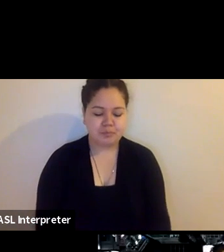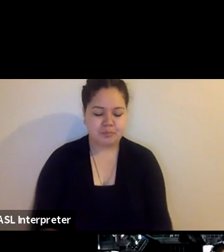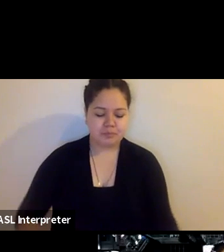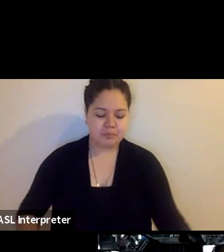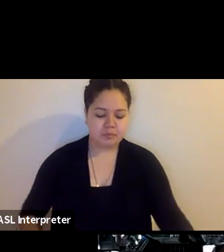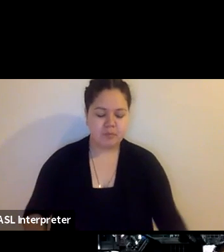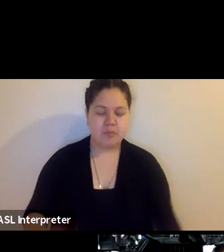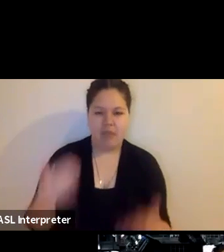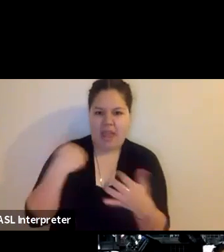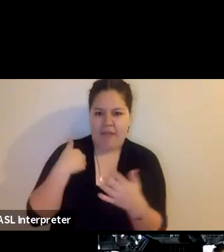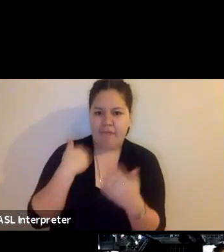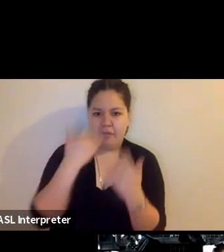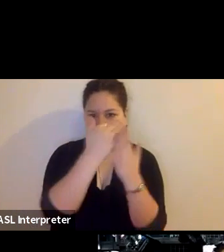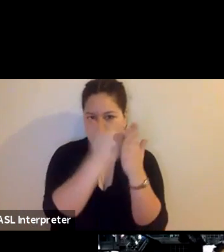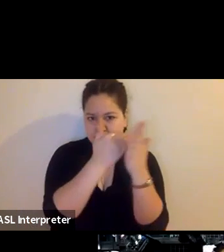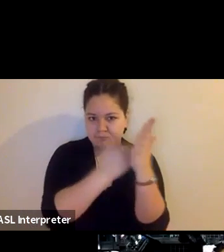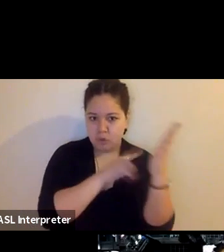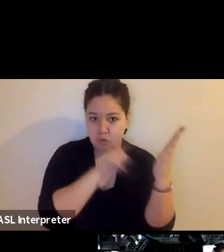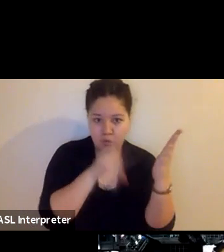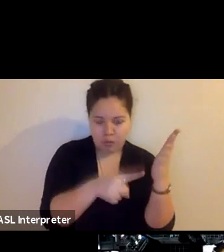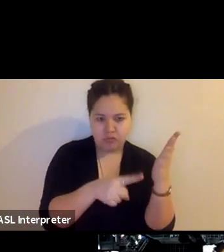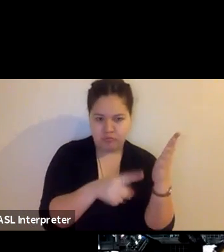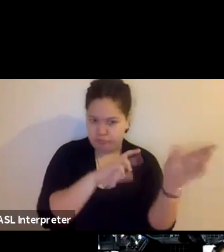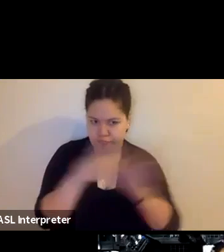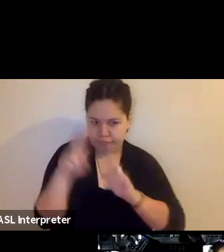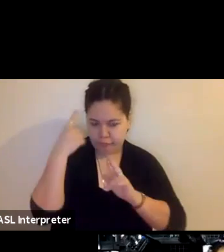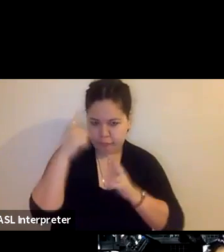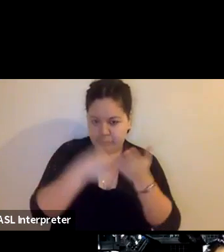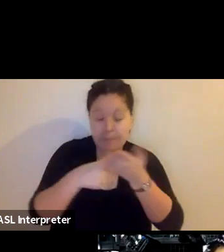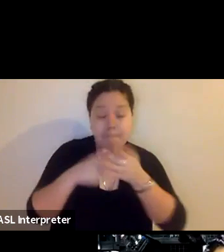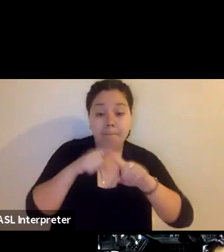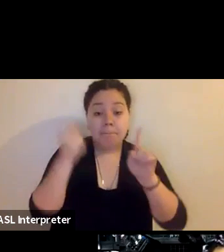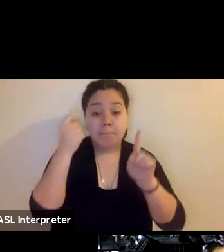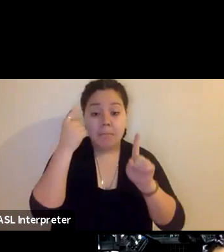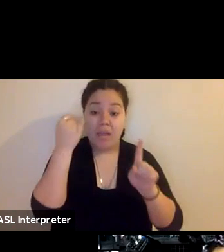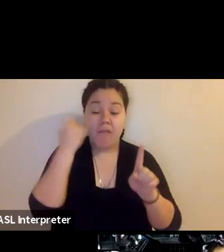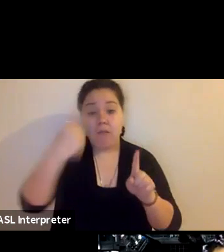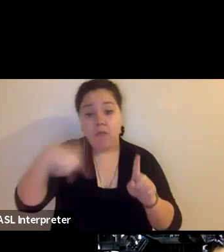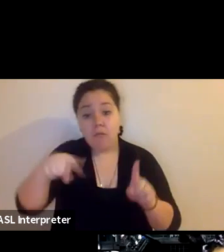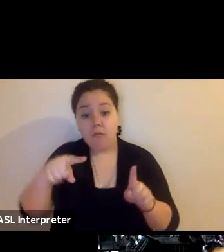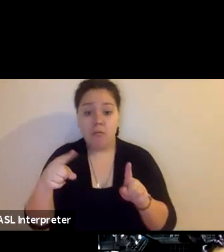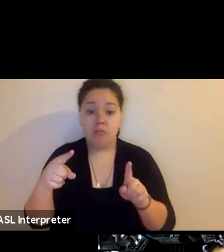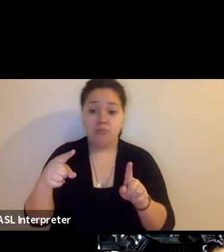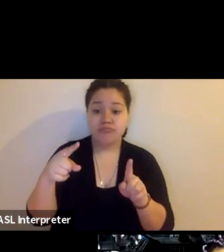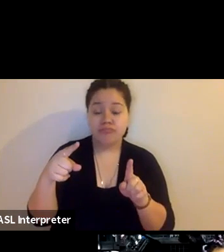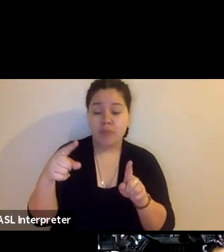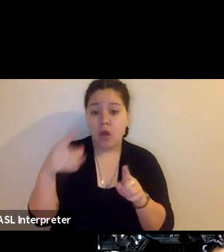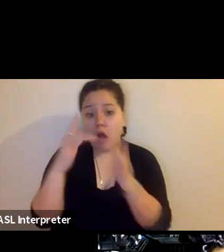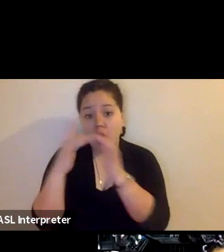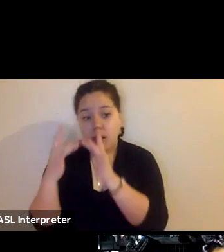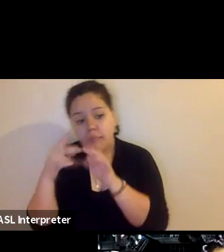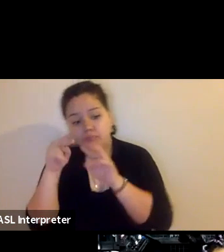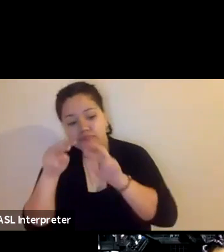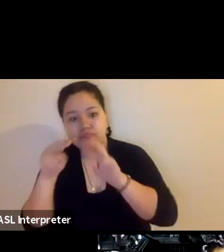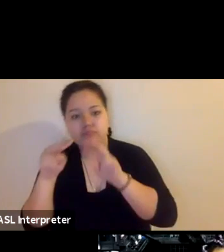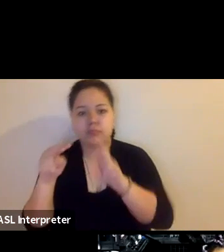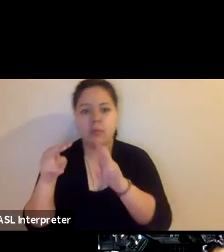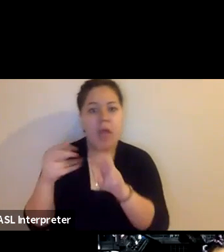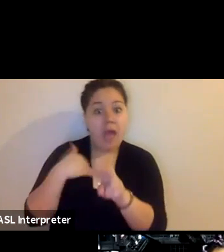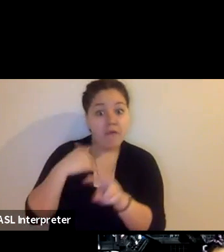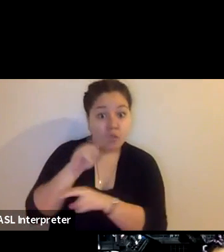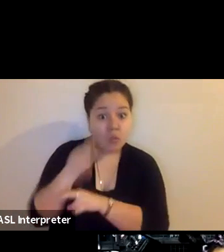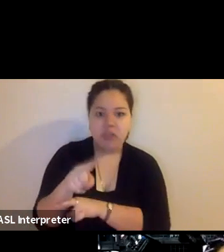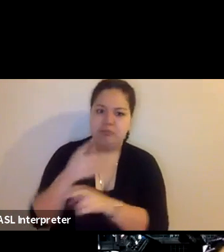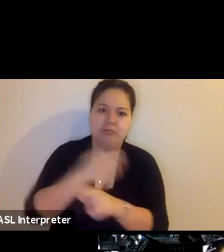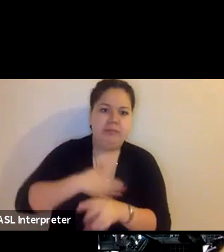we'll discuss amongst ourselves, but then also we will be accepting questions from all of you on those various platforms and ways you can send them in. So without further